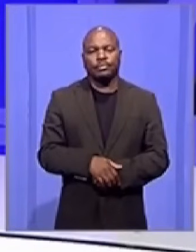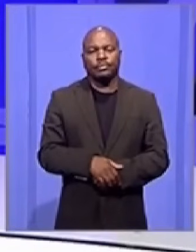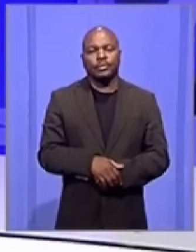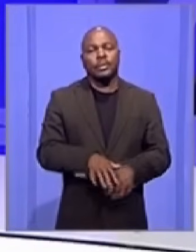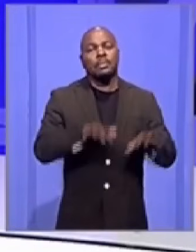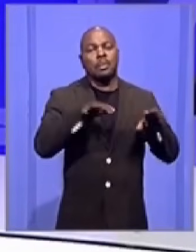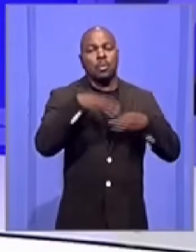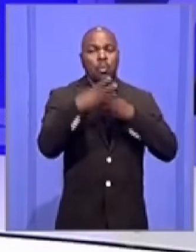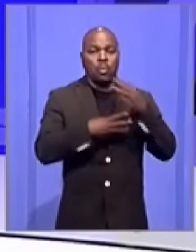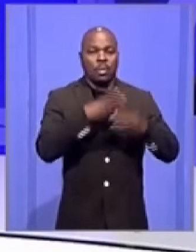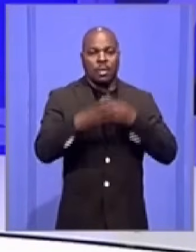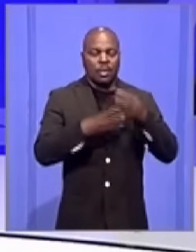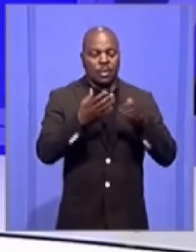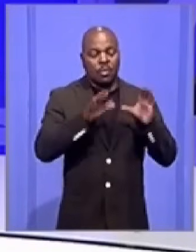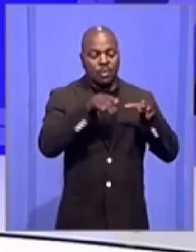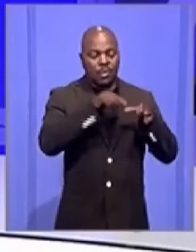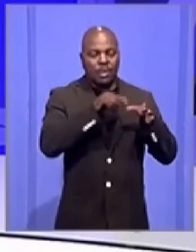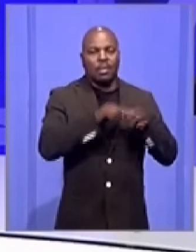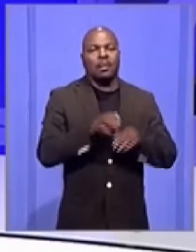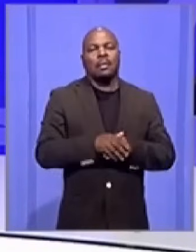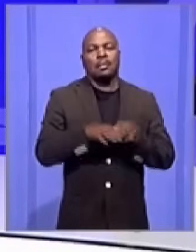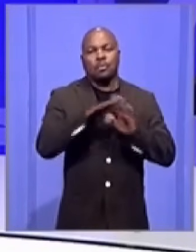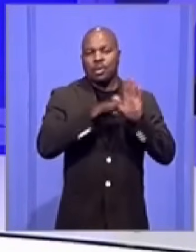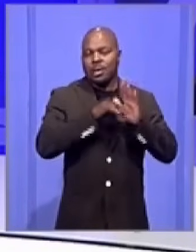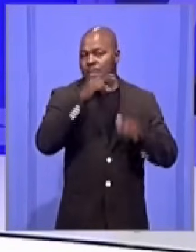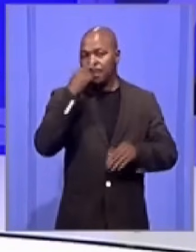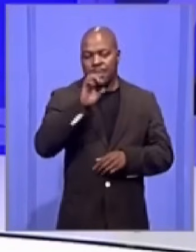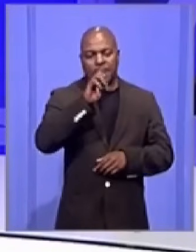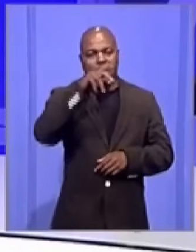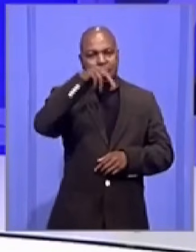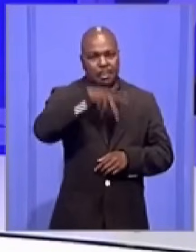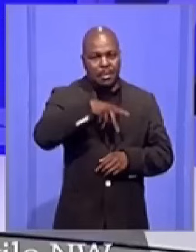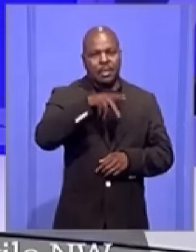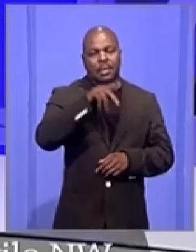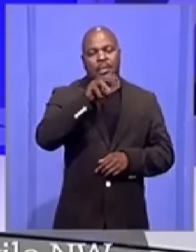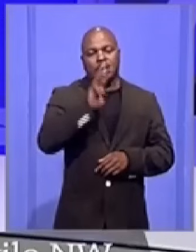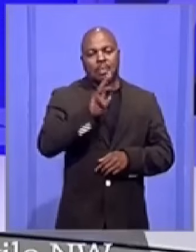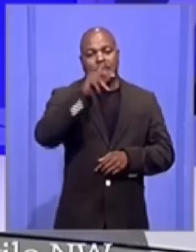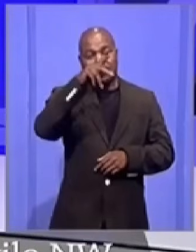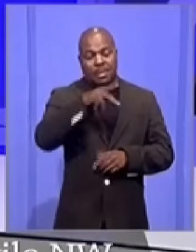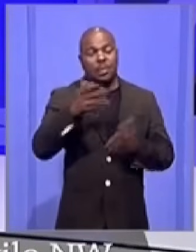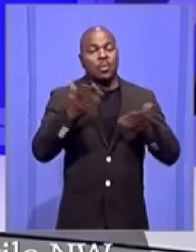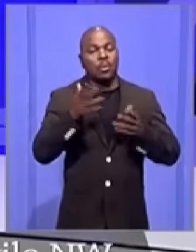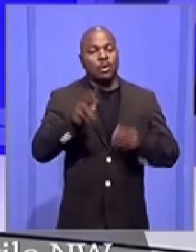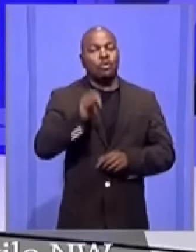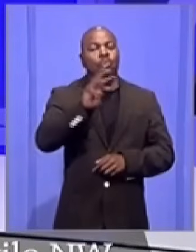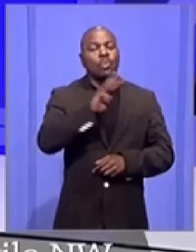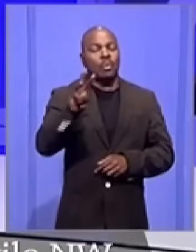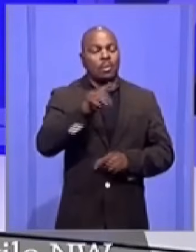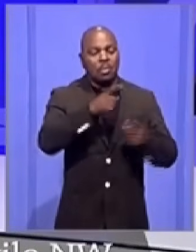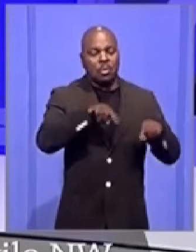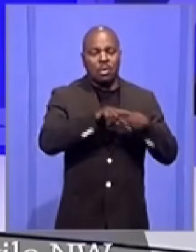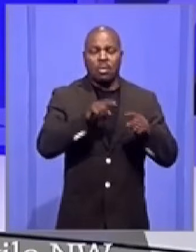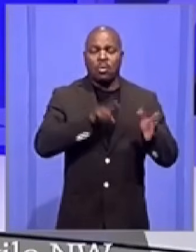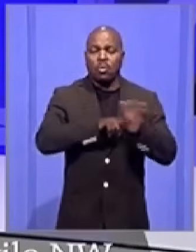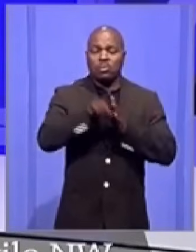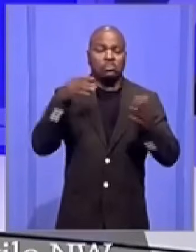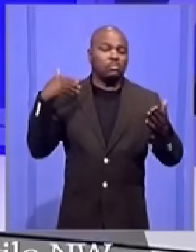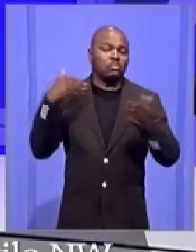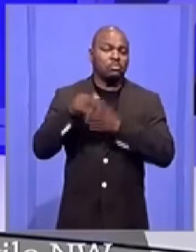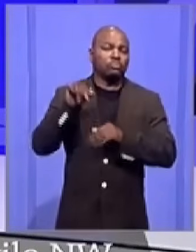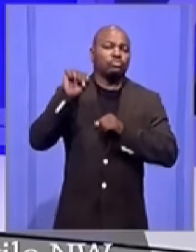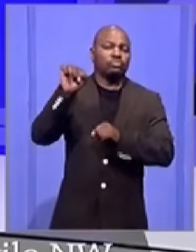Bashumi ba lenaneo la katoloso ya mešomo ya setšhaba EPWP ka Northwest ba feditše dibeke ba ipelaetša